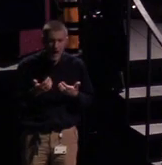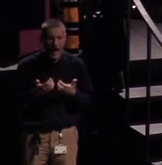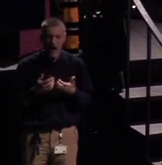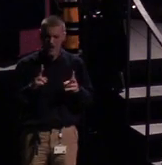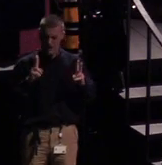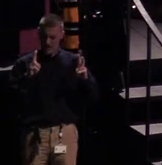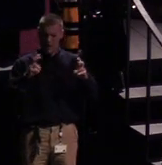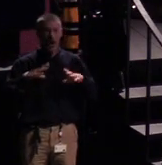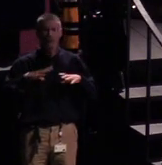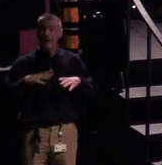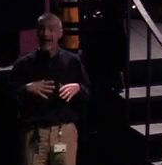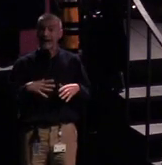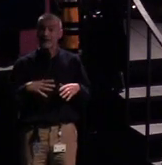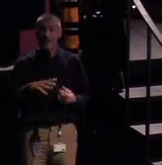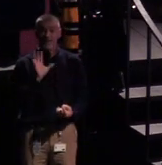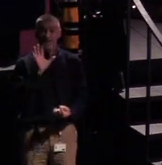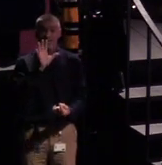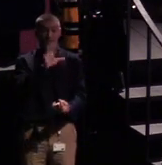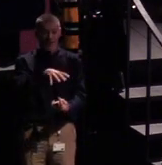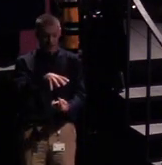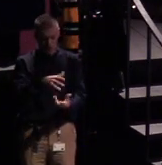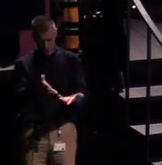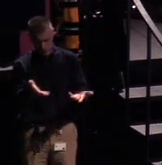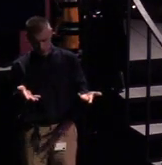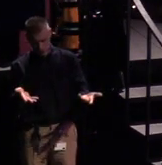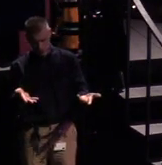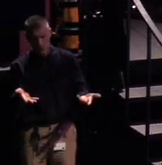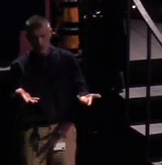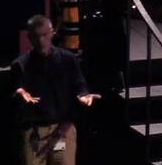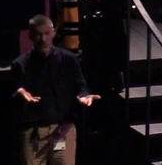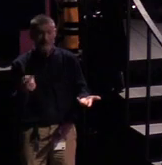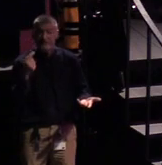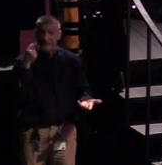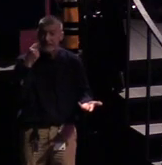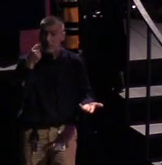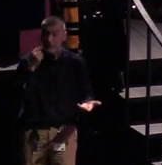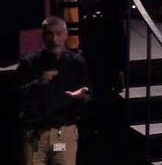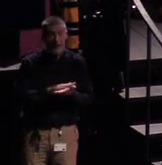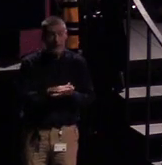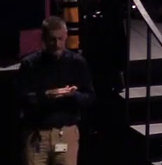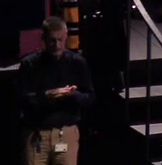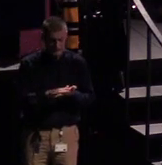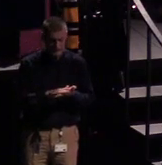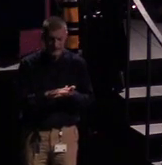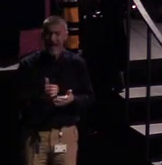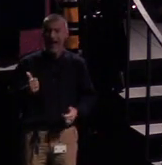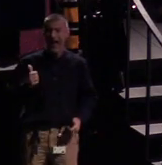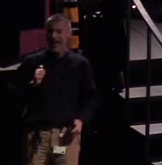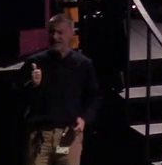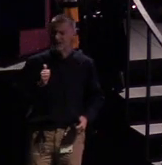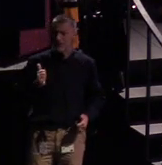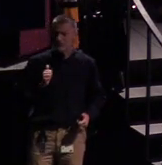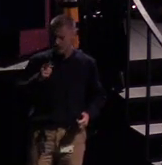relaxed venue might be like at its simplest biscuit this will flip assumptions about